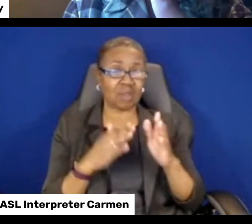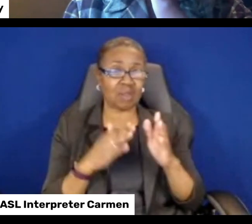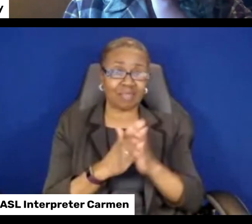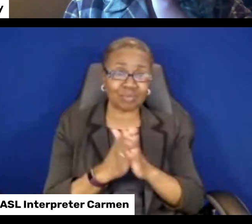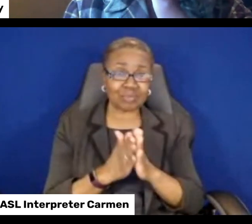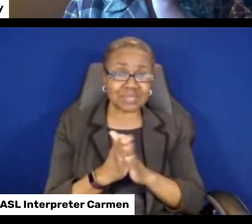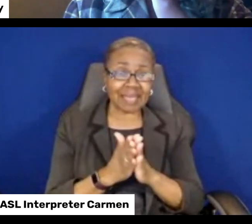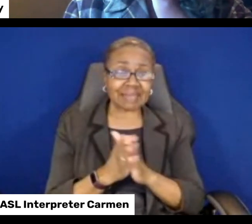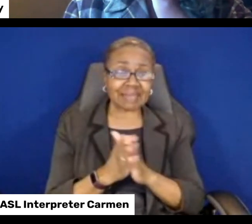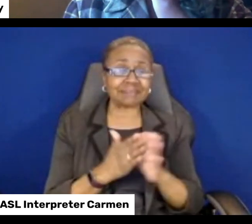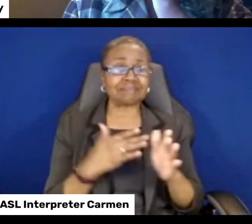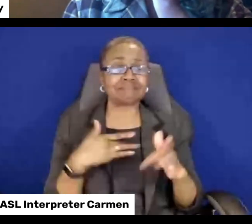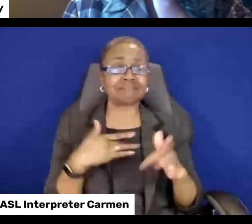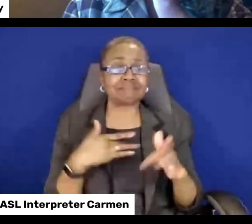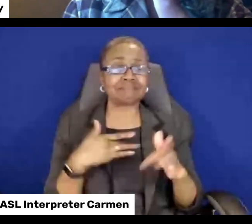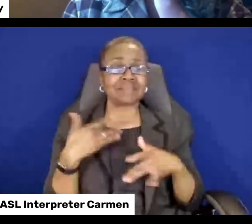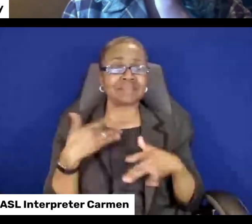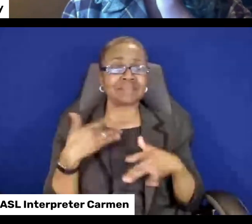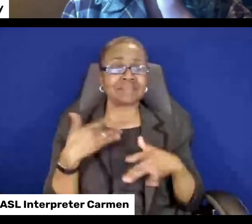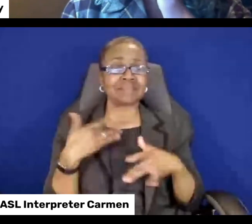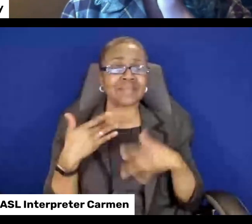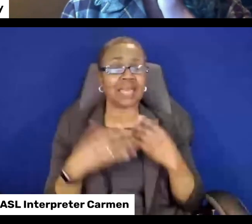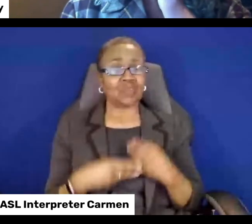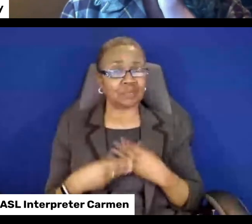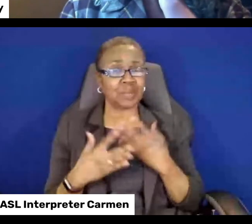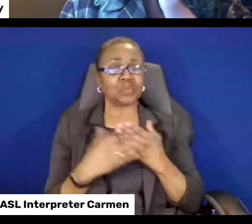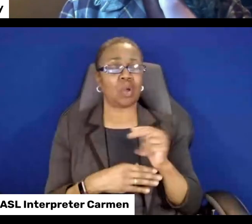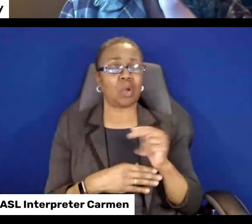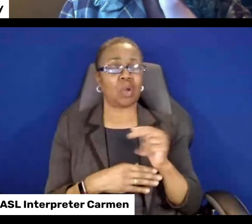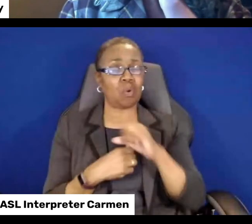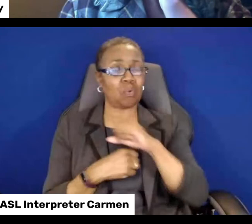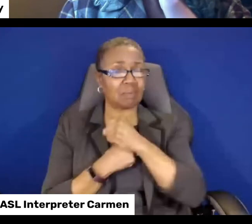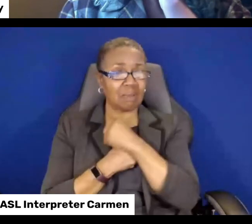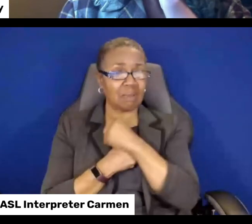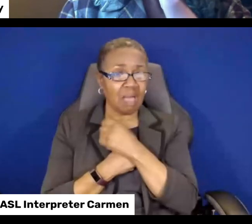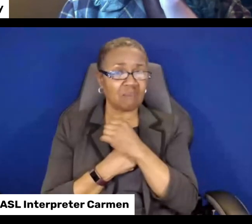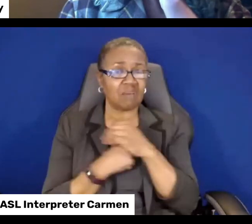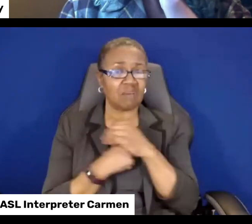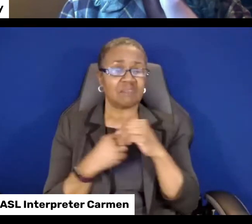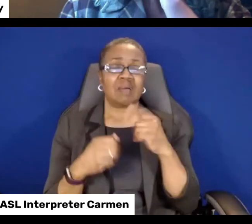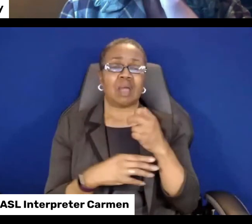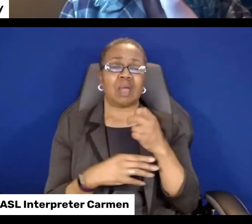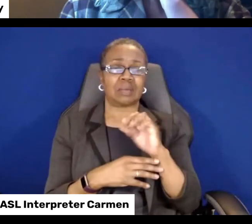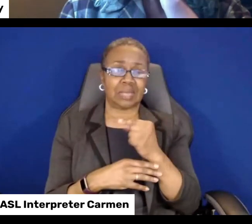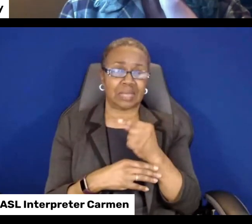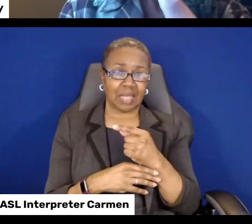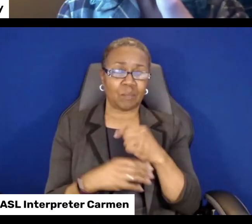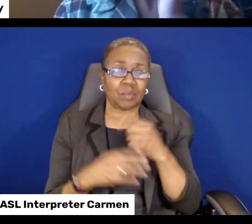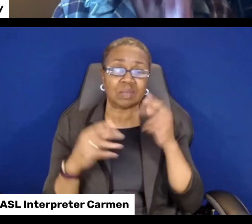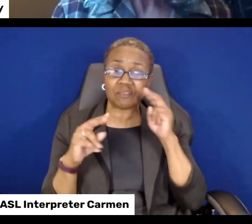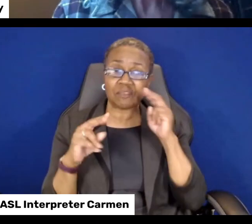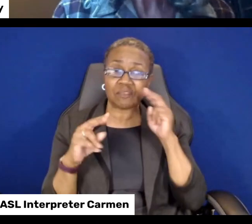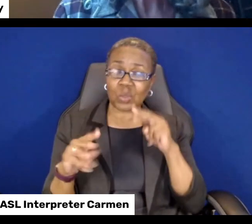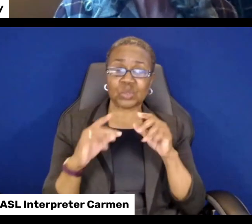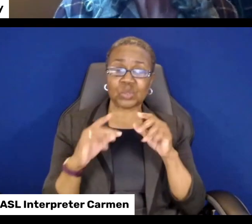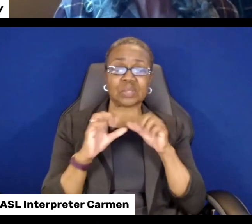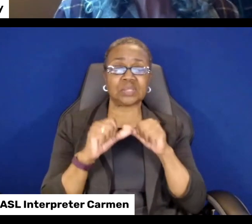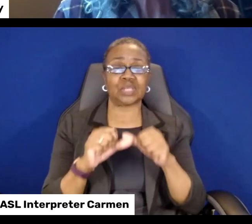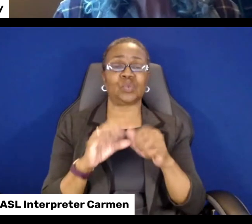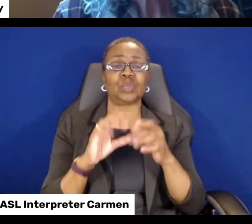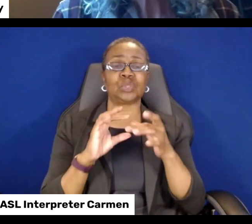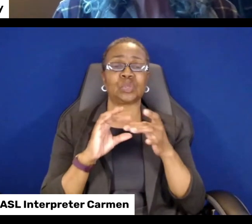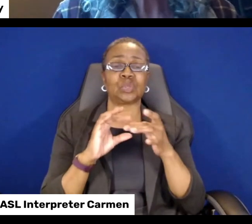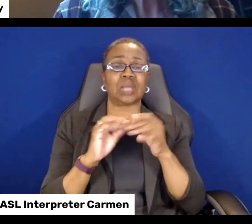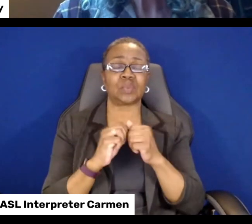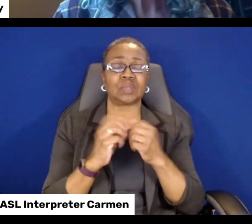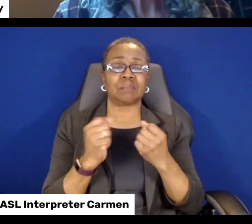and your inspiration through your own love of gardening. And we look forward to continuing to connect with a lot of the gardeners